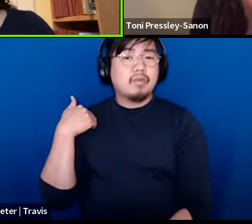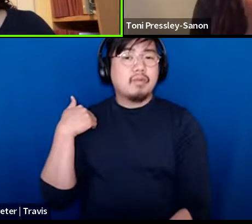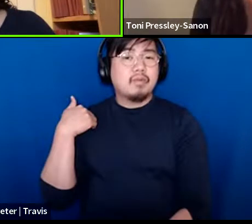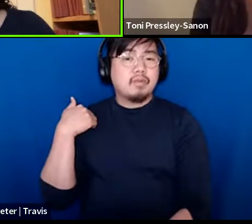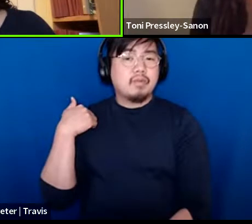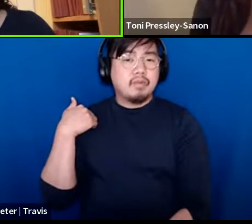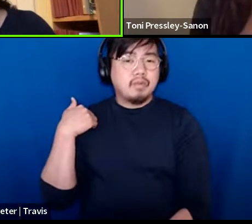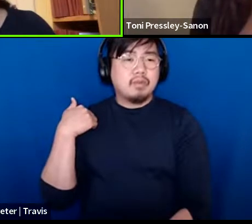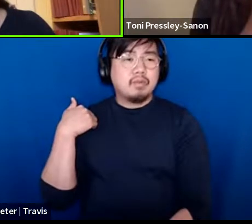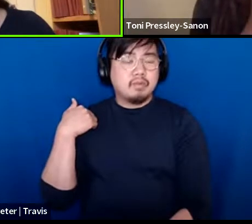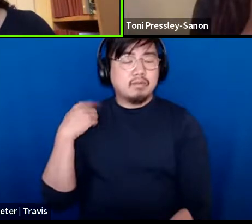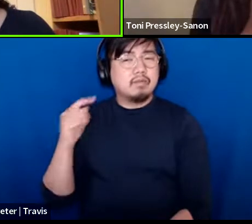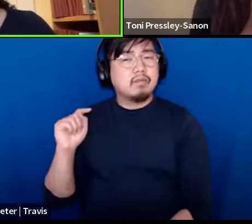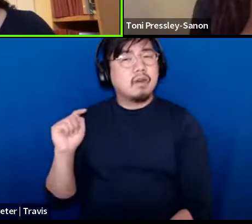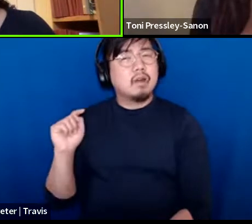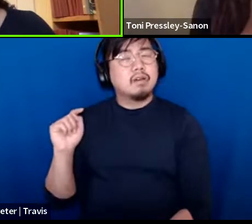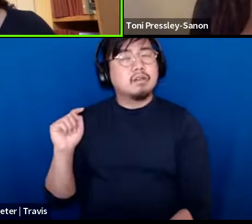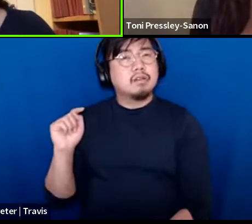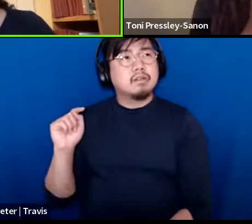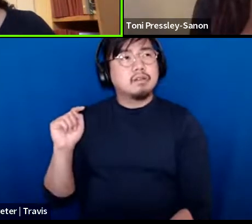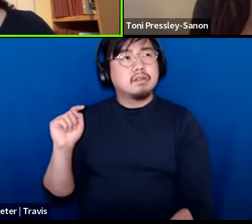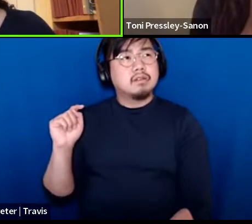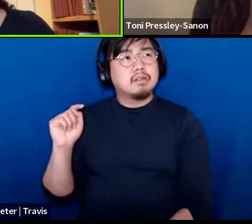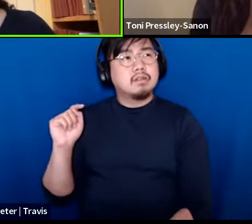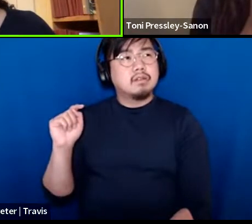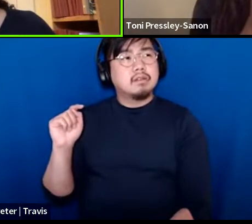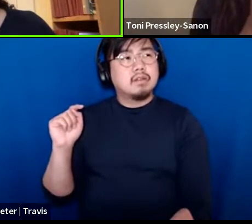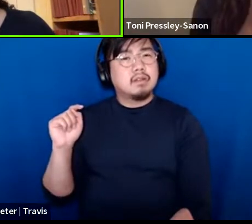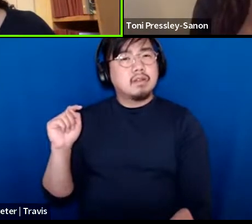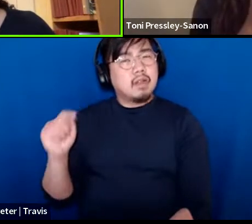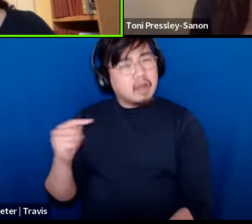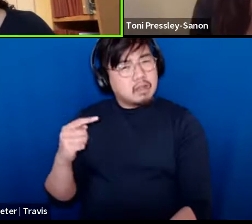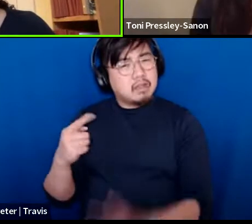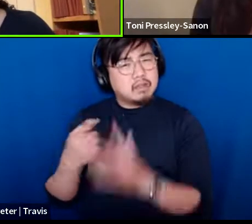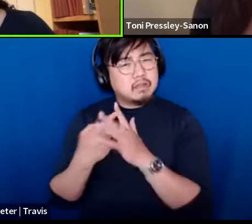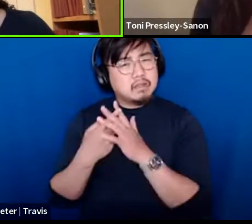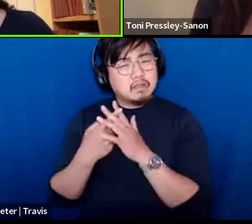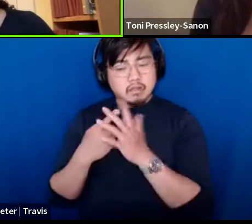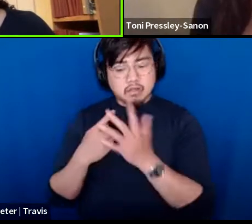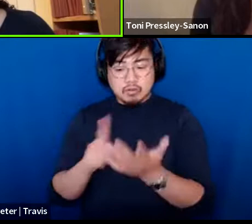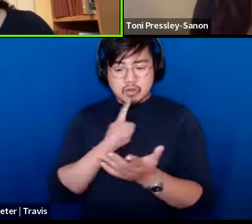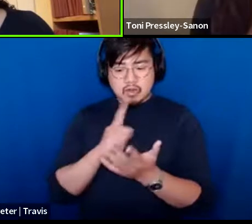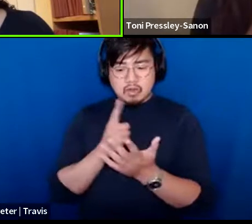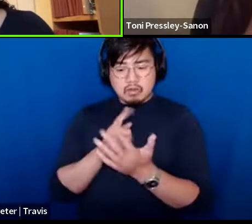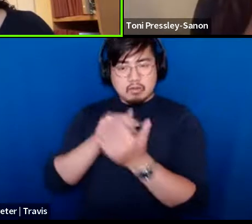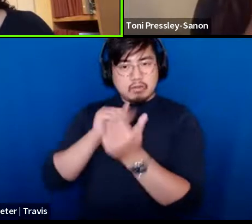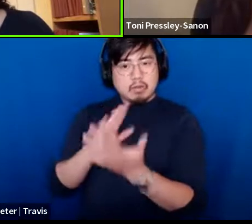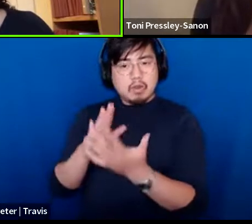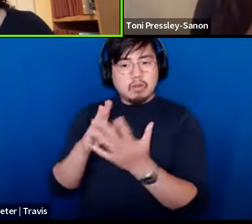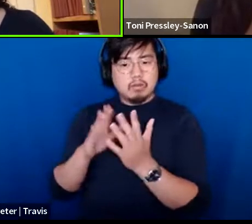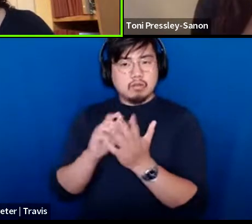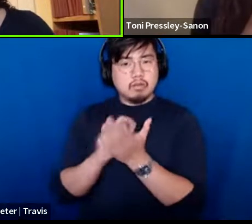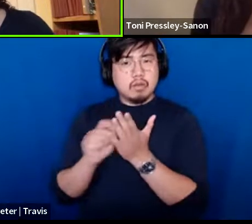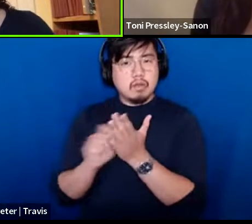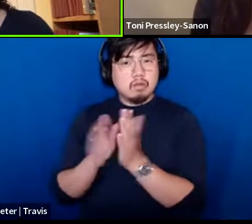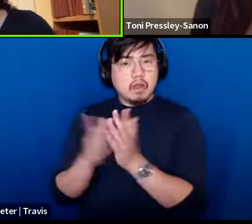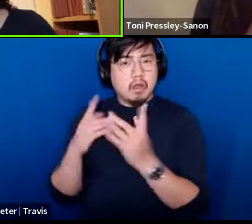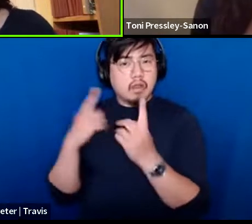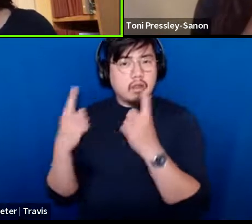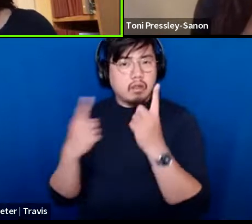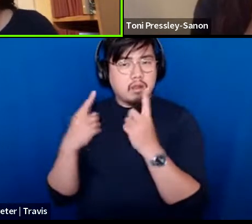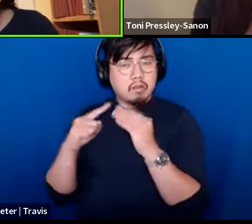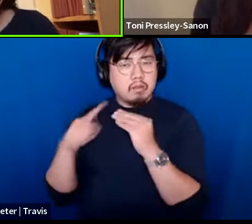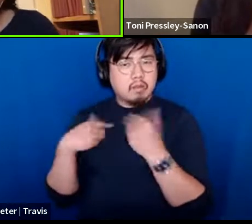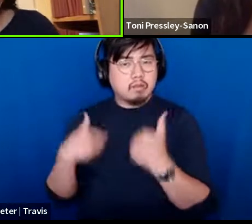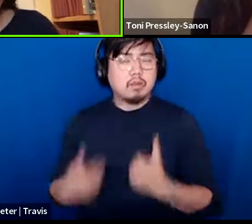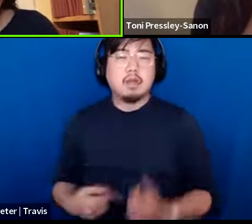I didn't really start with thinking about the body in such an explicit way. But after doing so much field work,